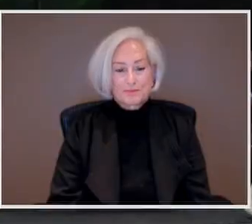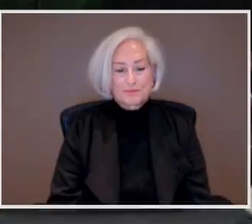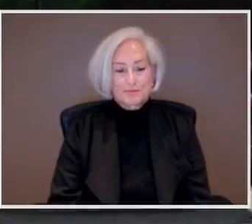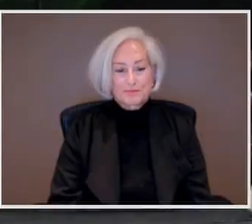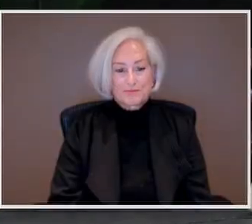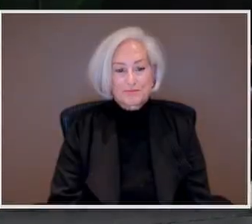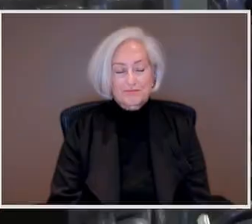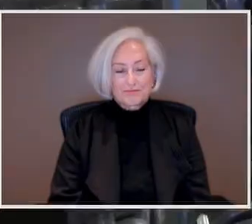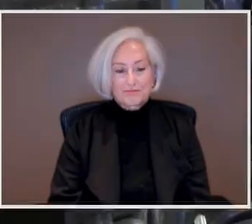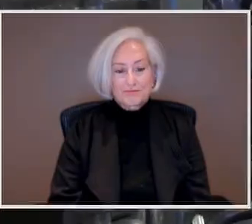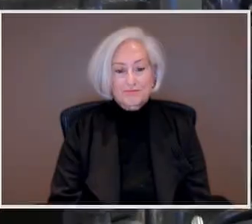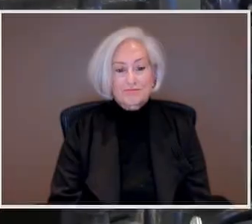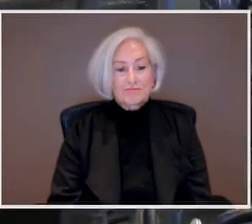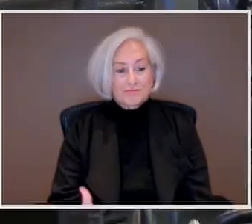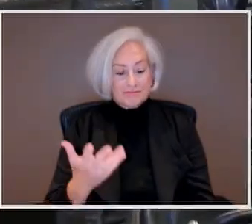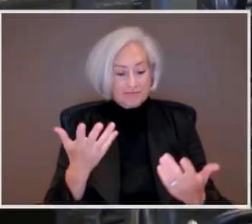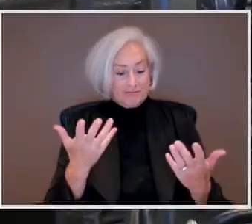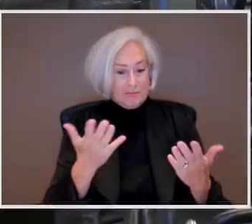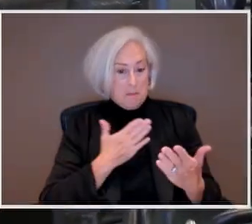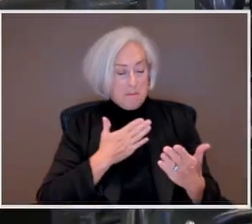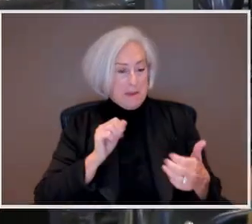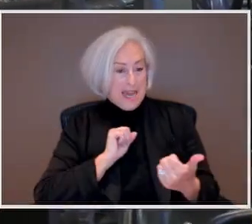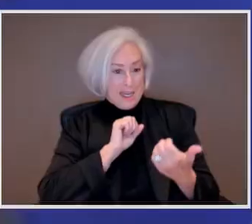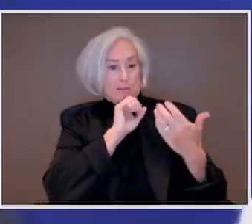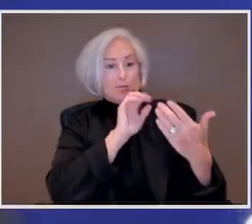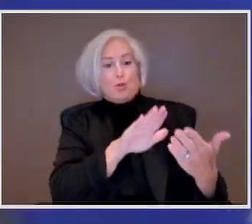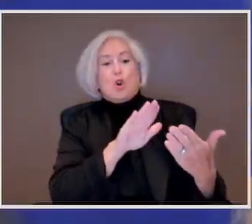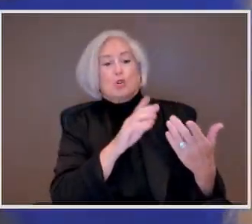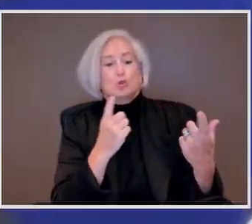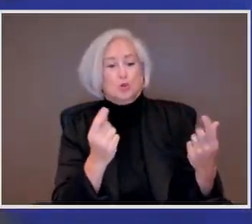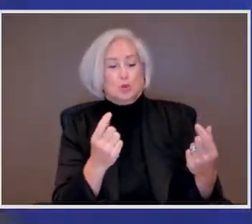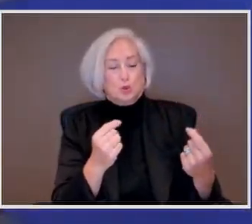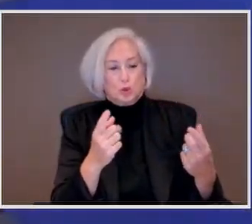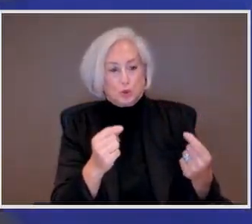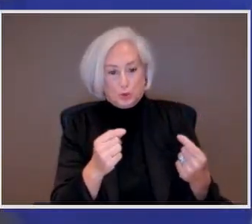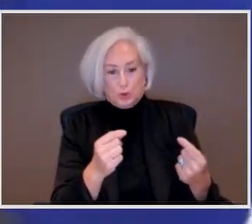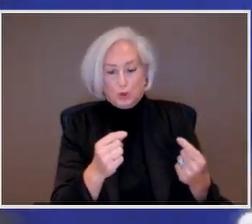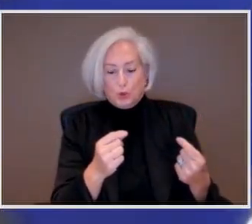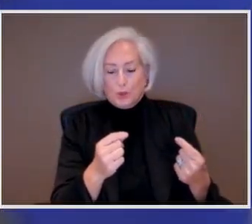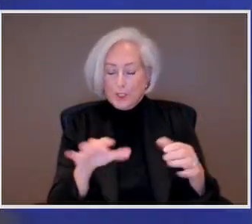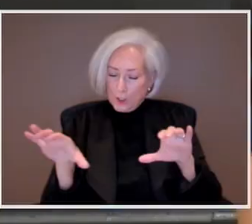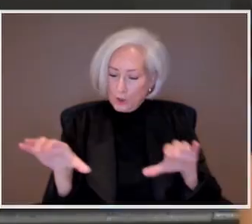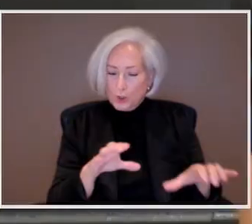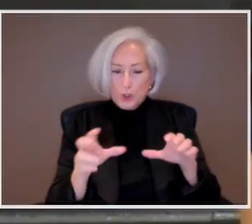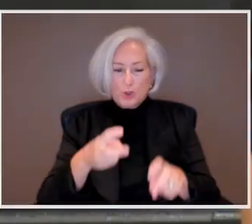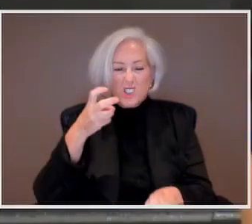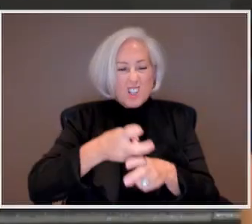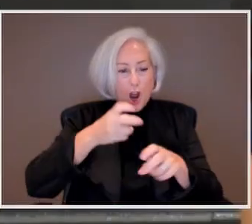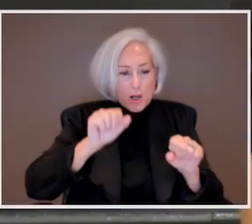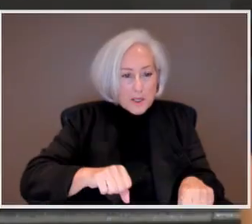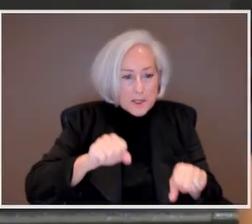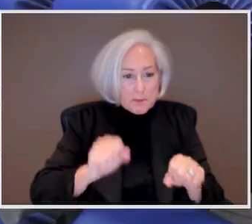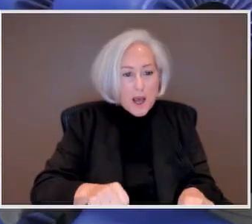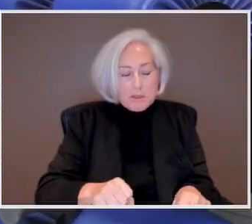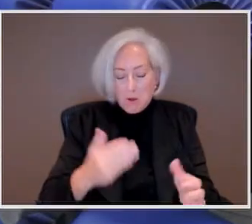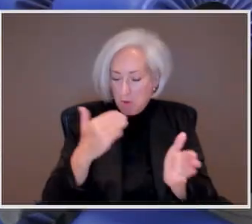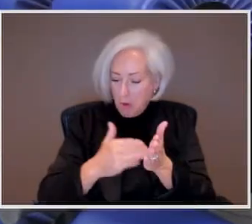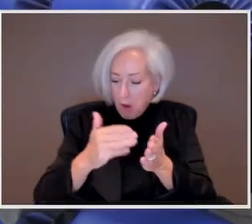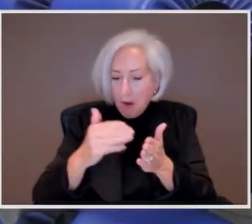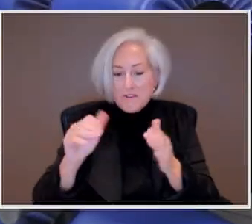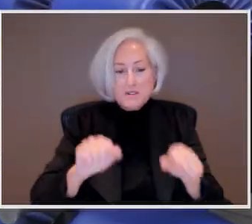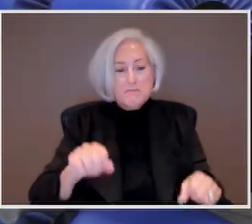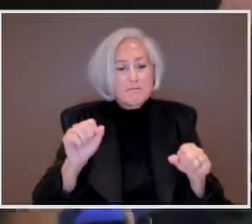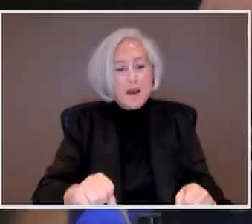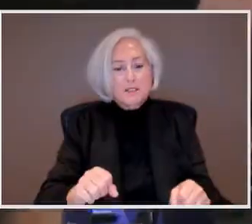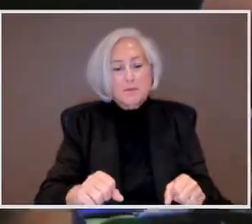The way I wanted to go about it and kind of how we did it is just let's hit it as hard as we can, as often as we can, and get back to what I need to be